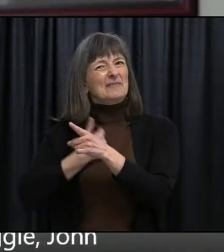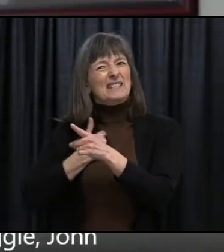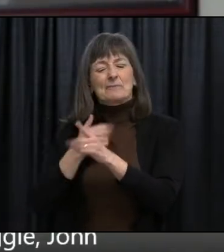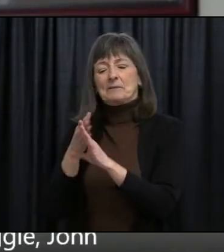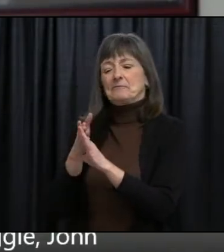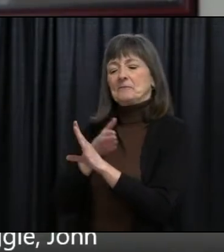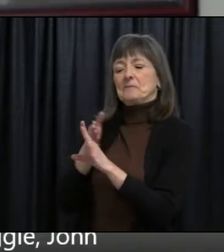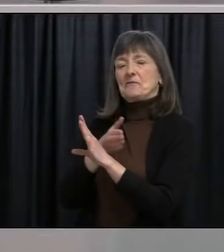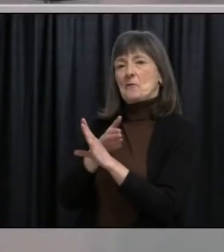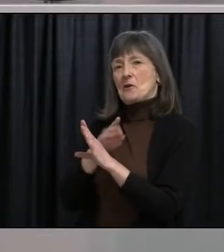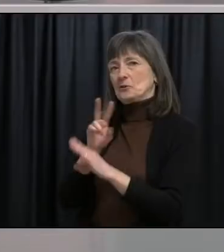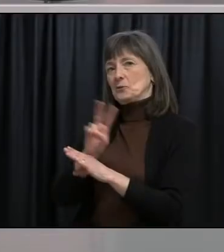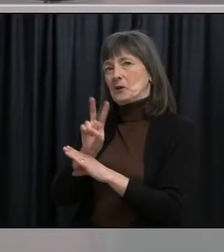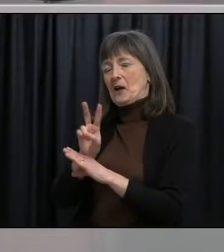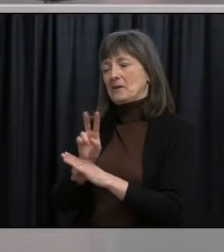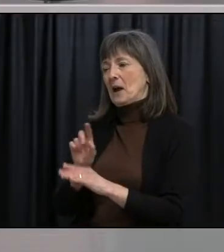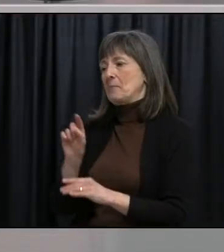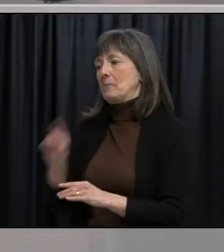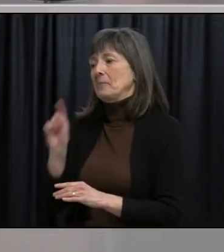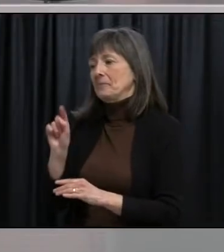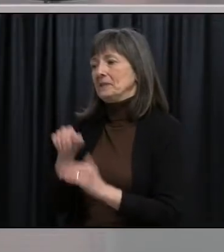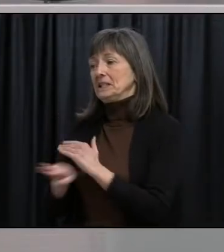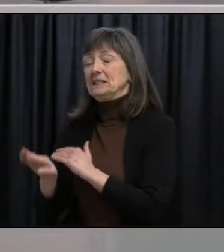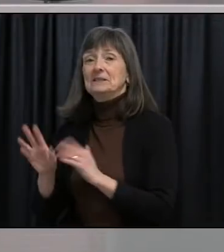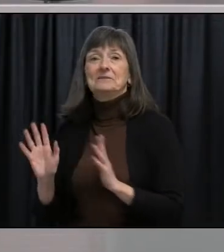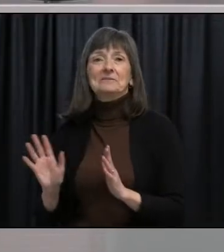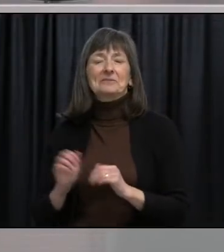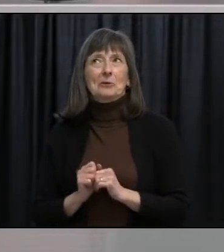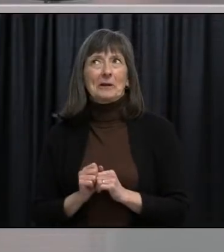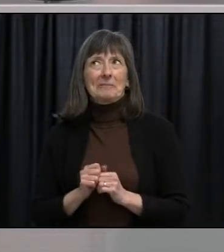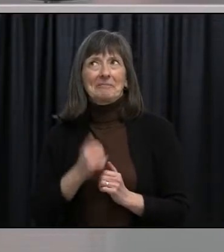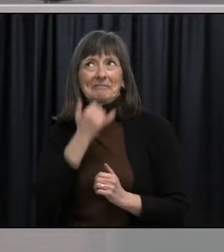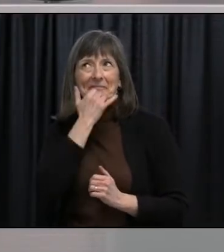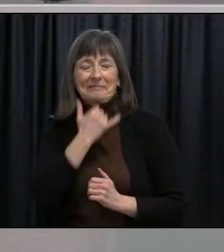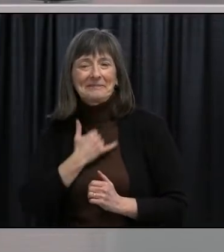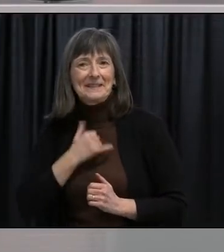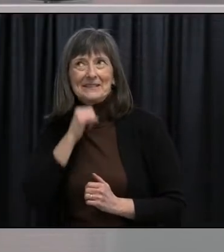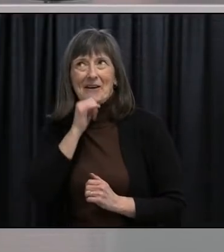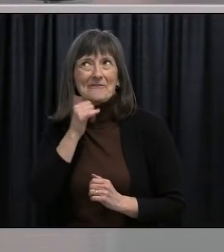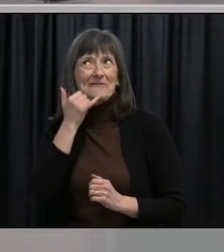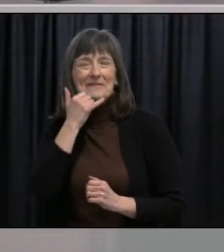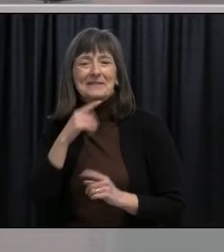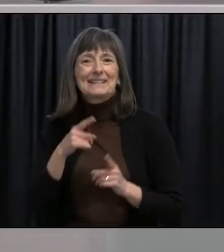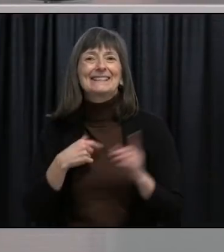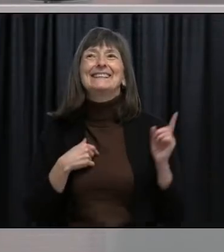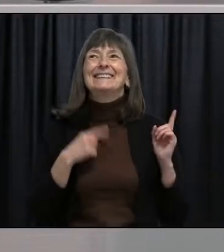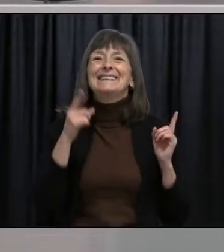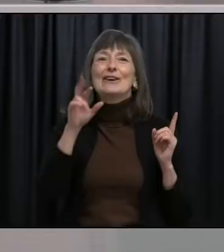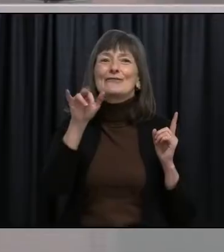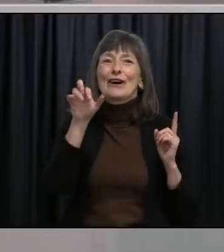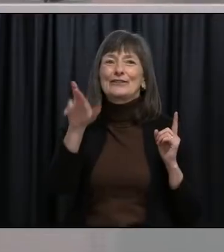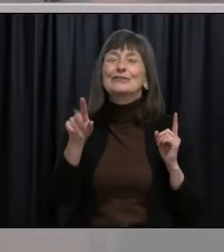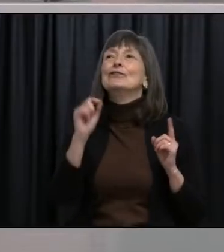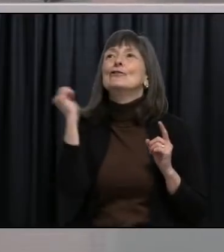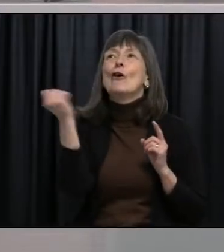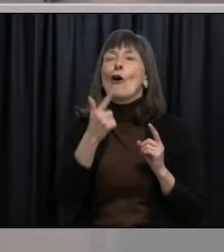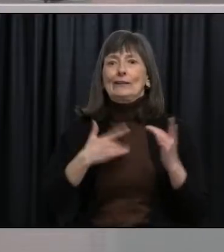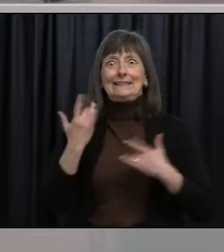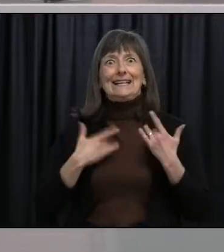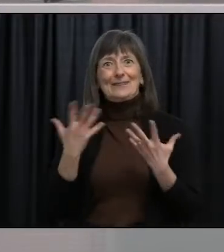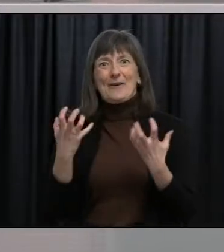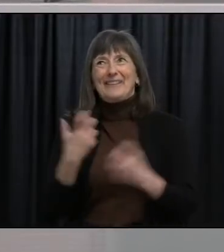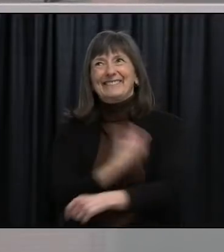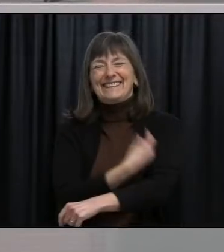briefing started and it went live. Thank you. Sorry for the false alarm. Everyone's excited to get a vaccine, Roger, I'm sure.